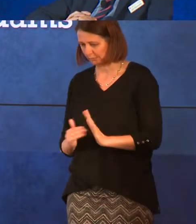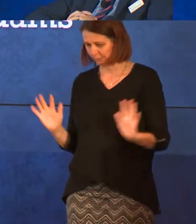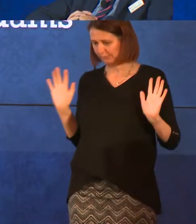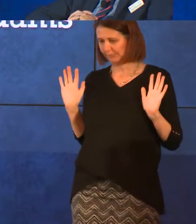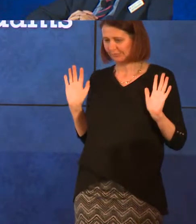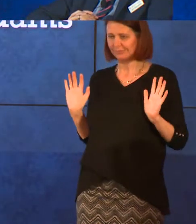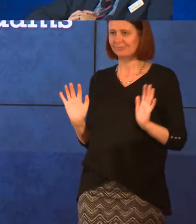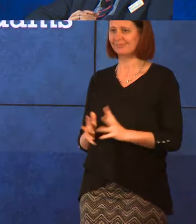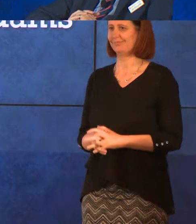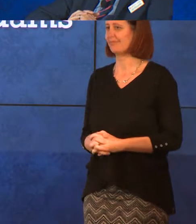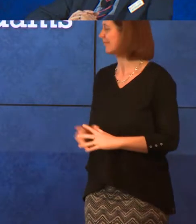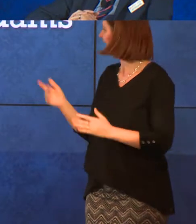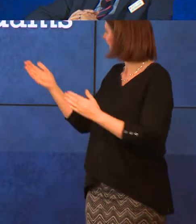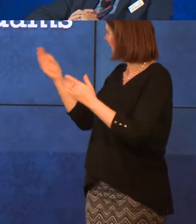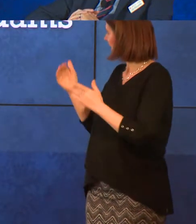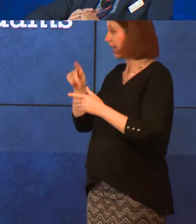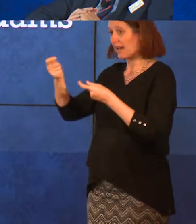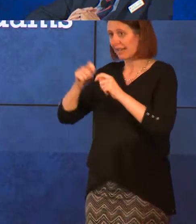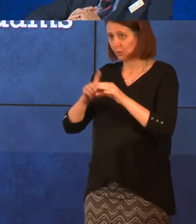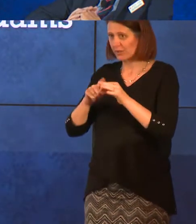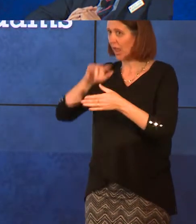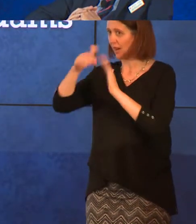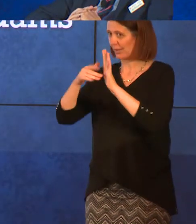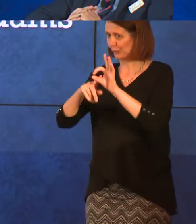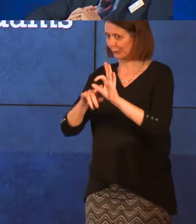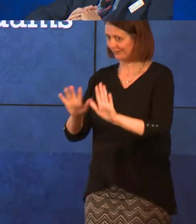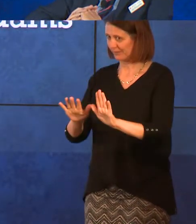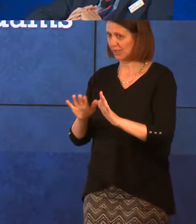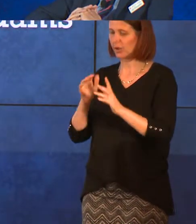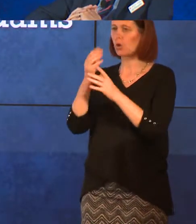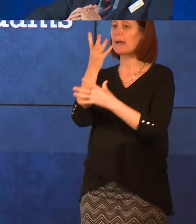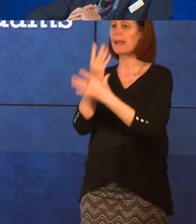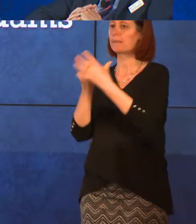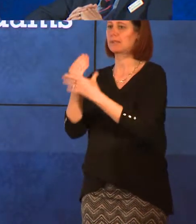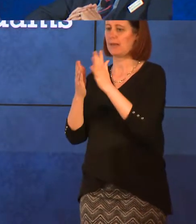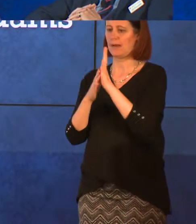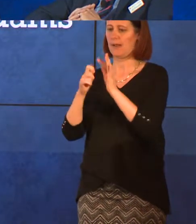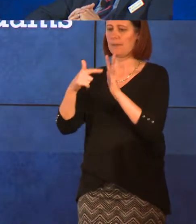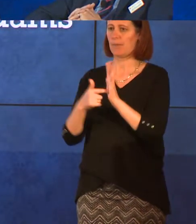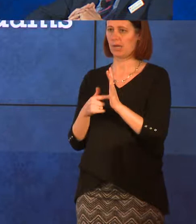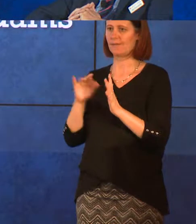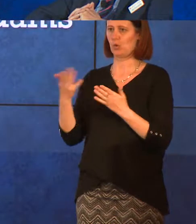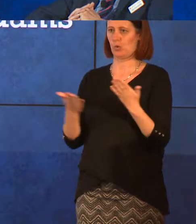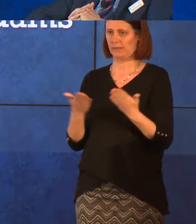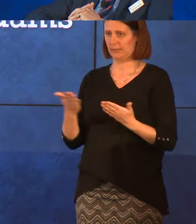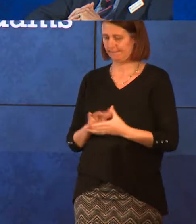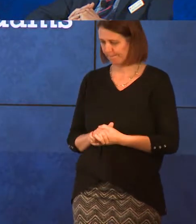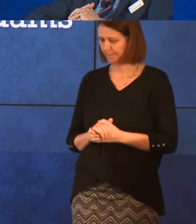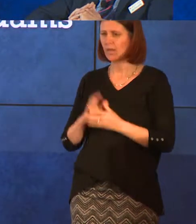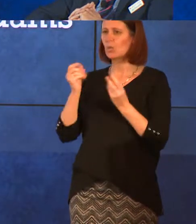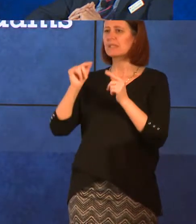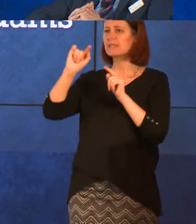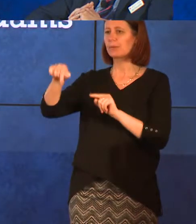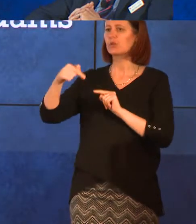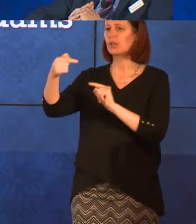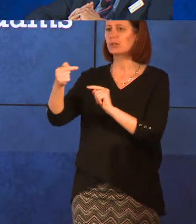Okay, next question and last question. This is to do with gaps in markets for services. What are some of the challenges that